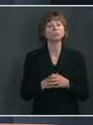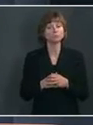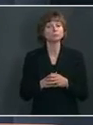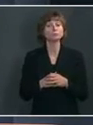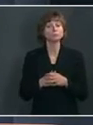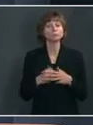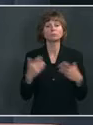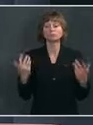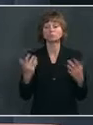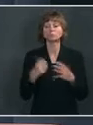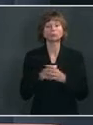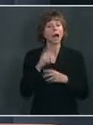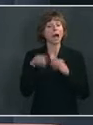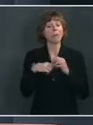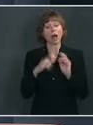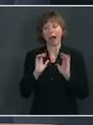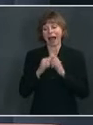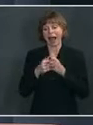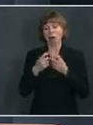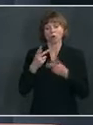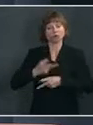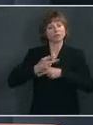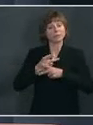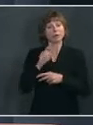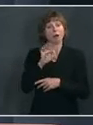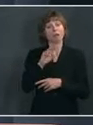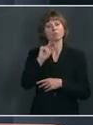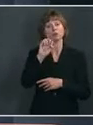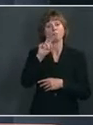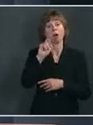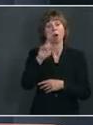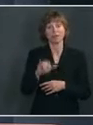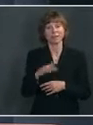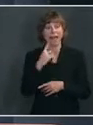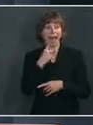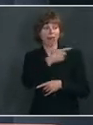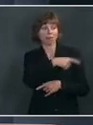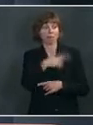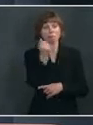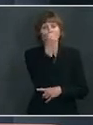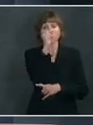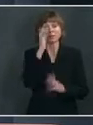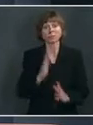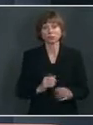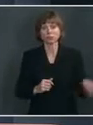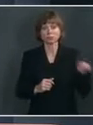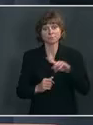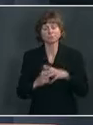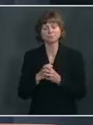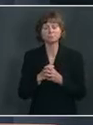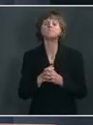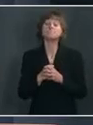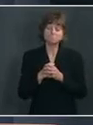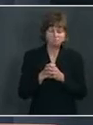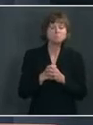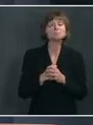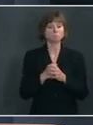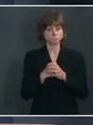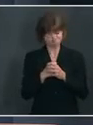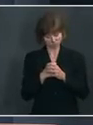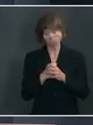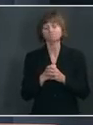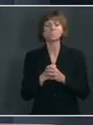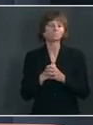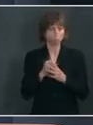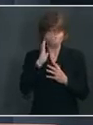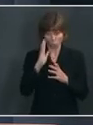about the treatment of Alexei Navalny and the treatment of protesters. And that is certainly something that